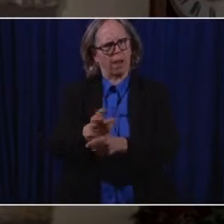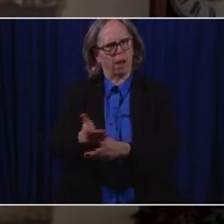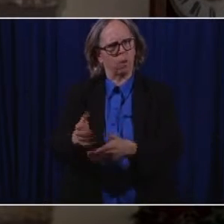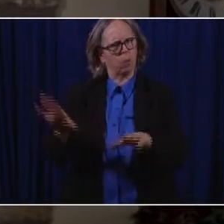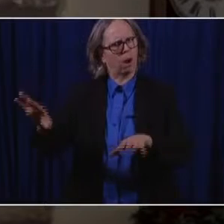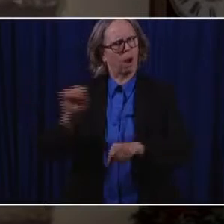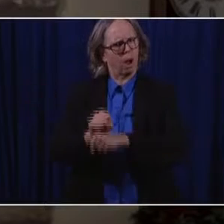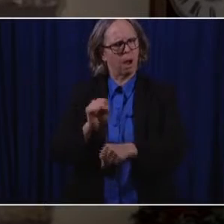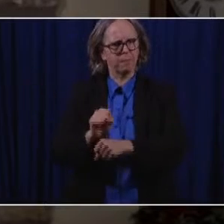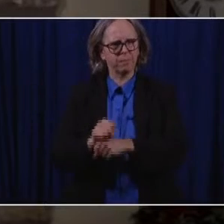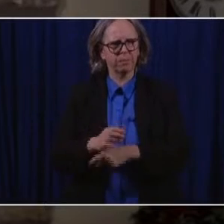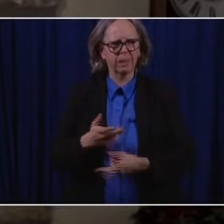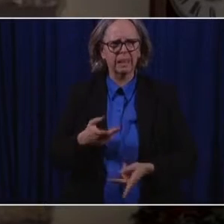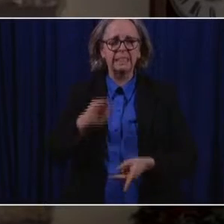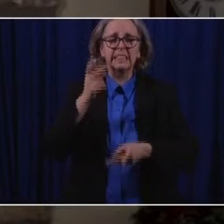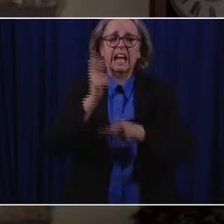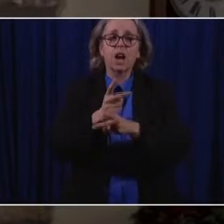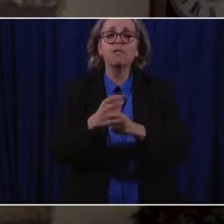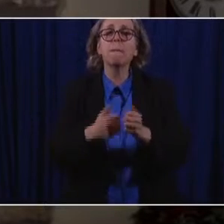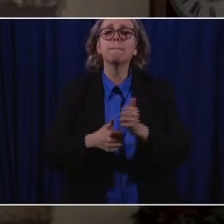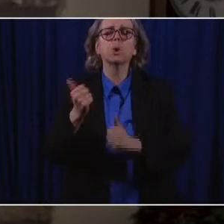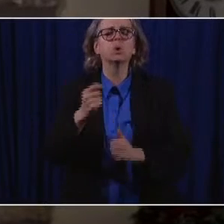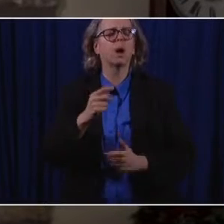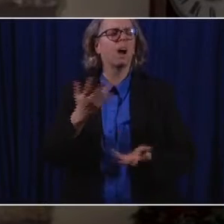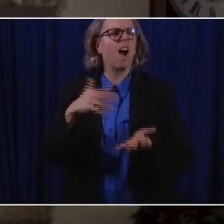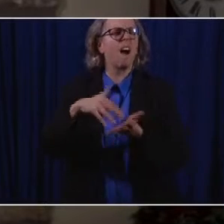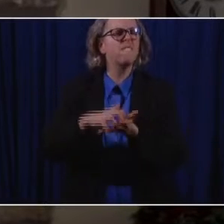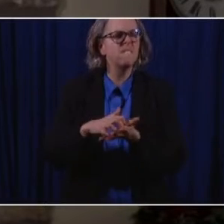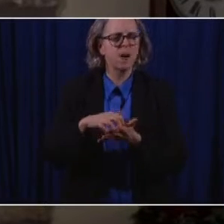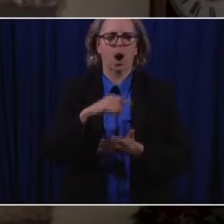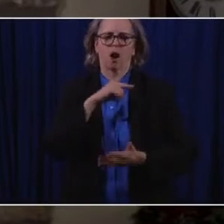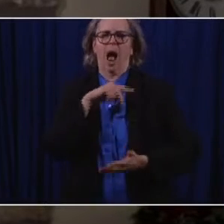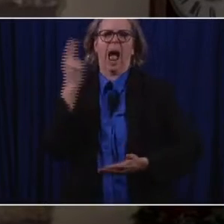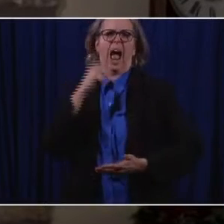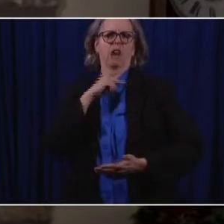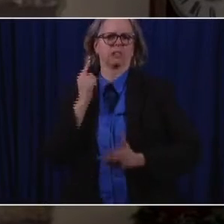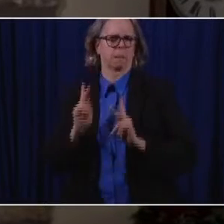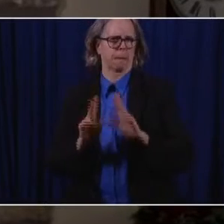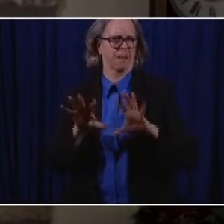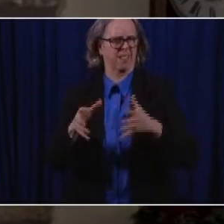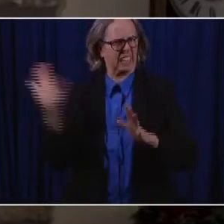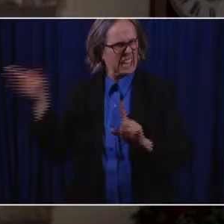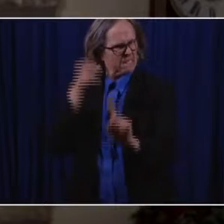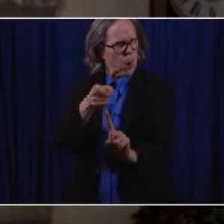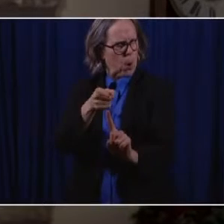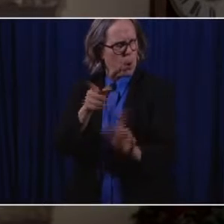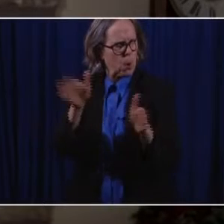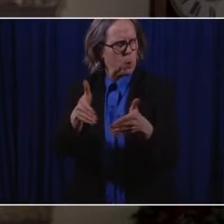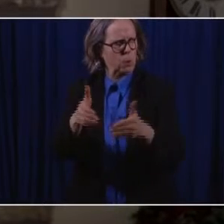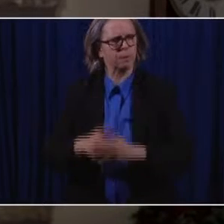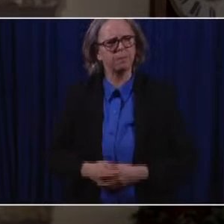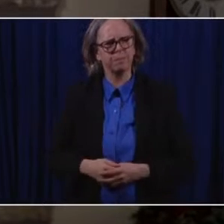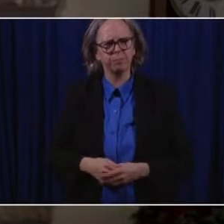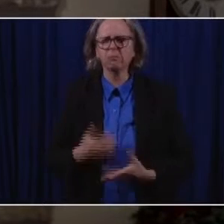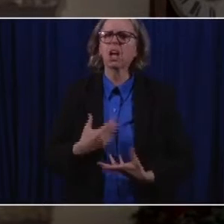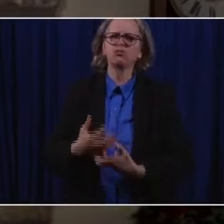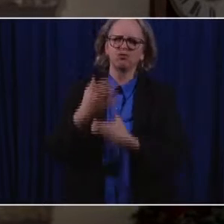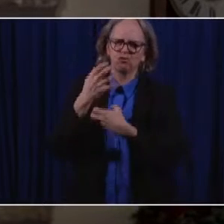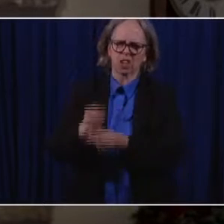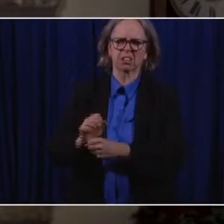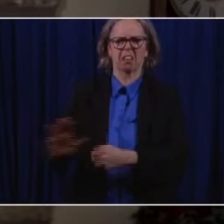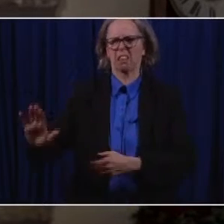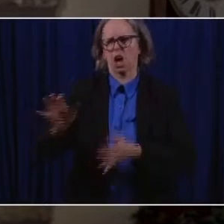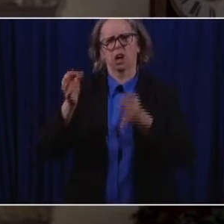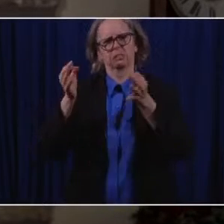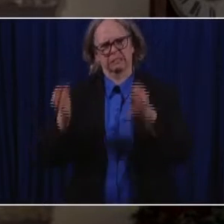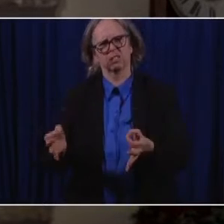And we trust. We've given them guidelines, but we trust that they can make that decision. They're going to know who